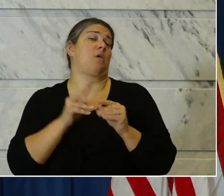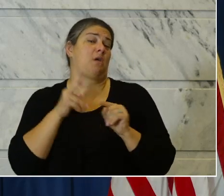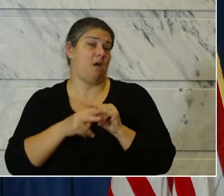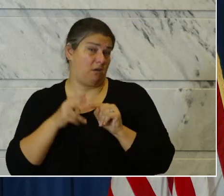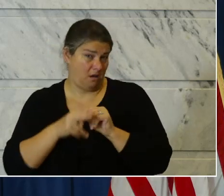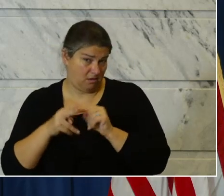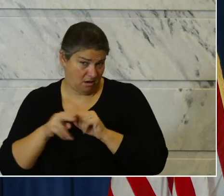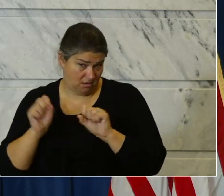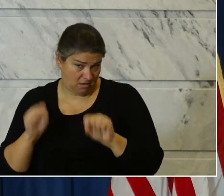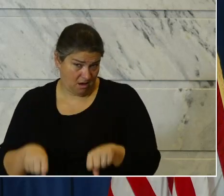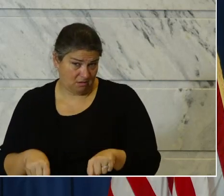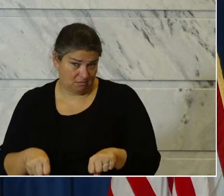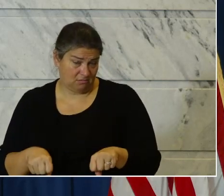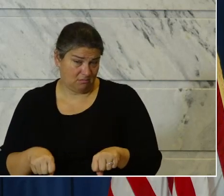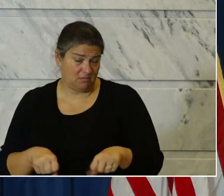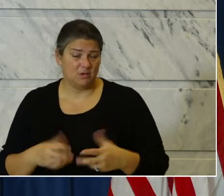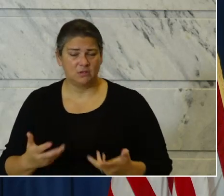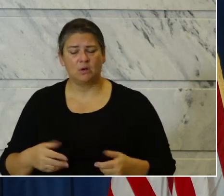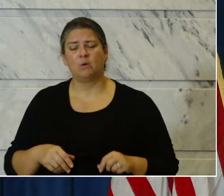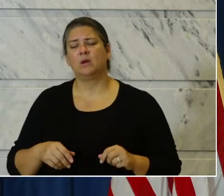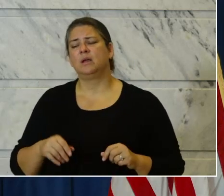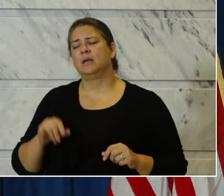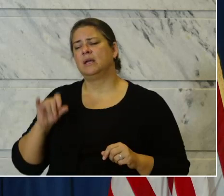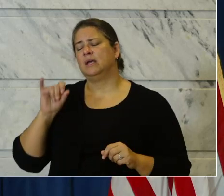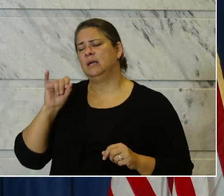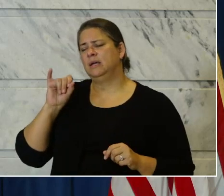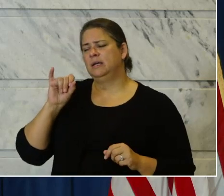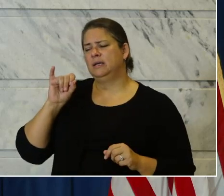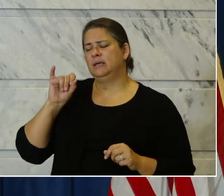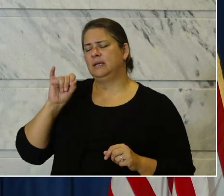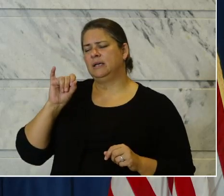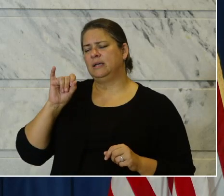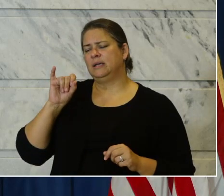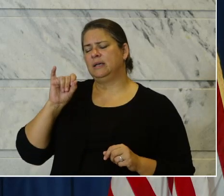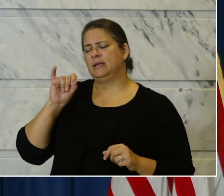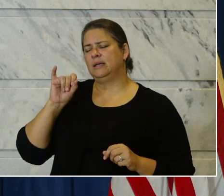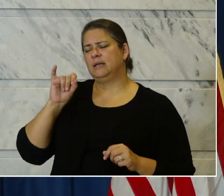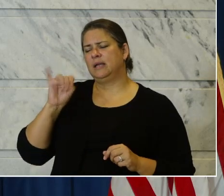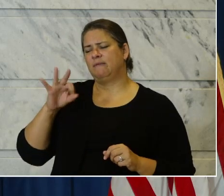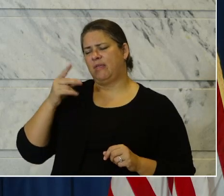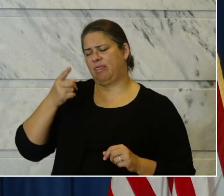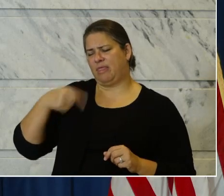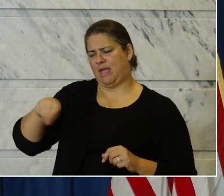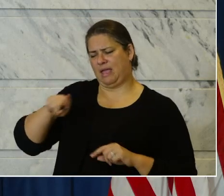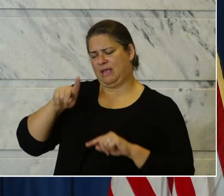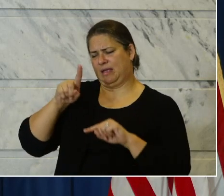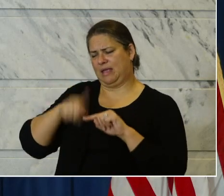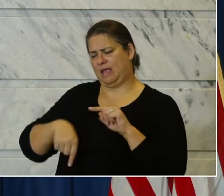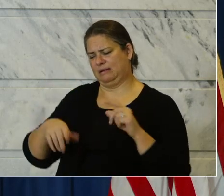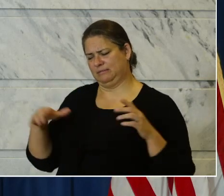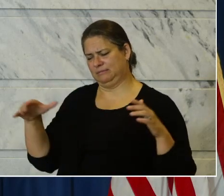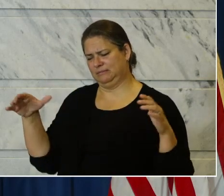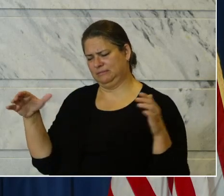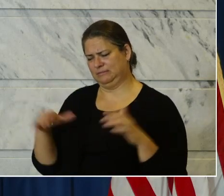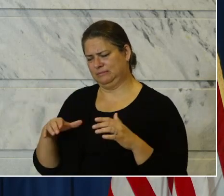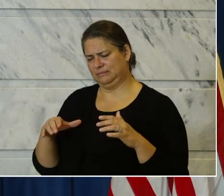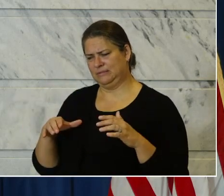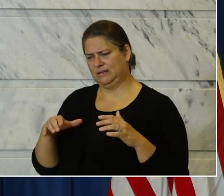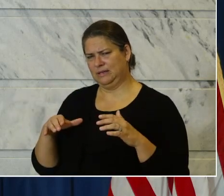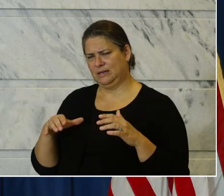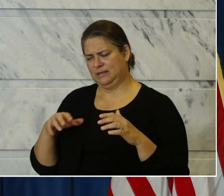go. If they can't sit down and agree to a package that